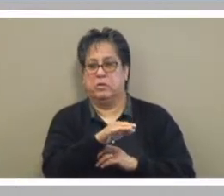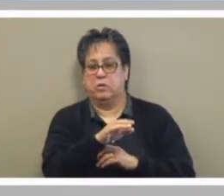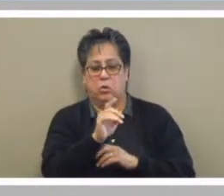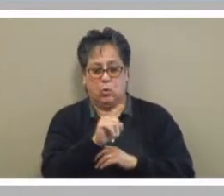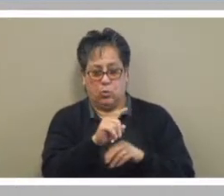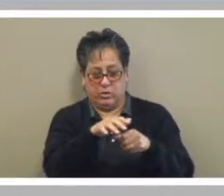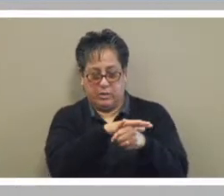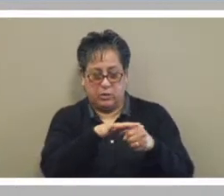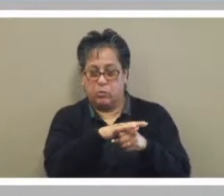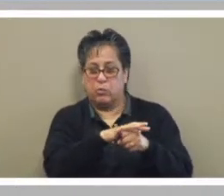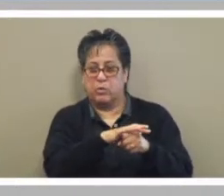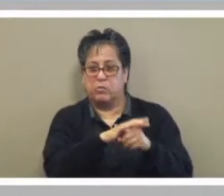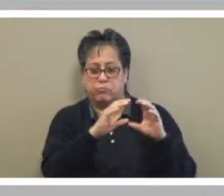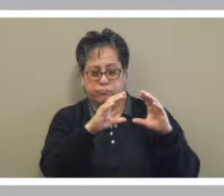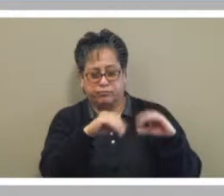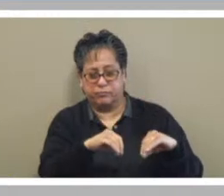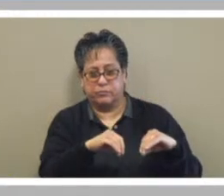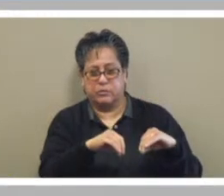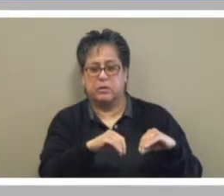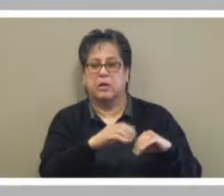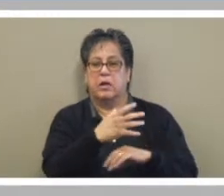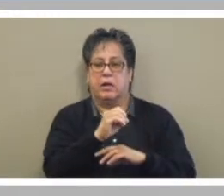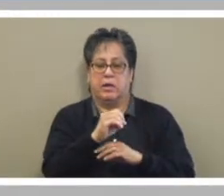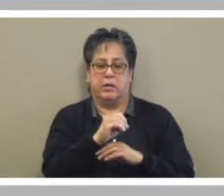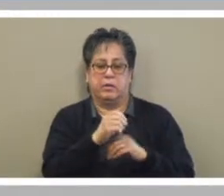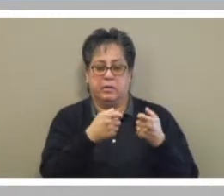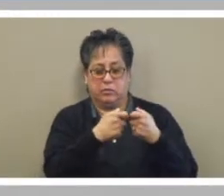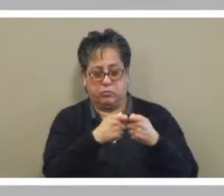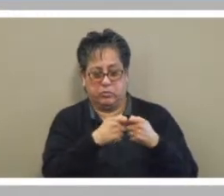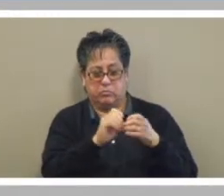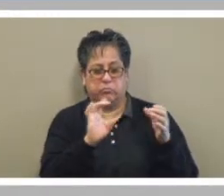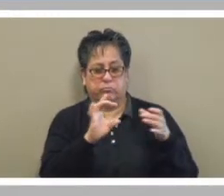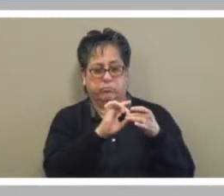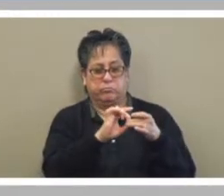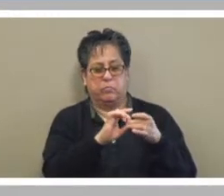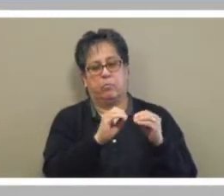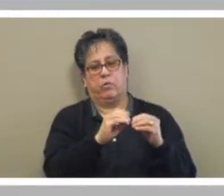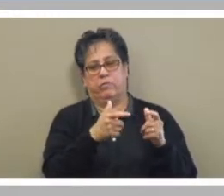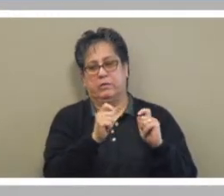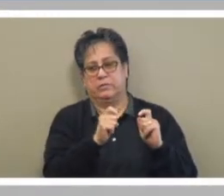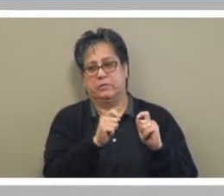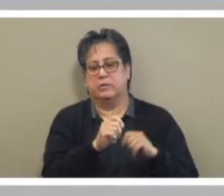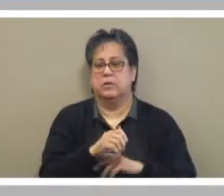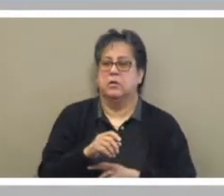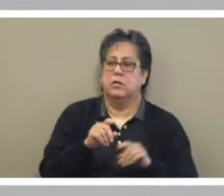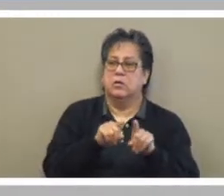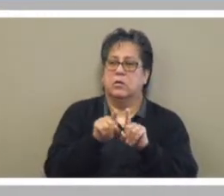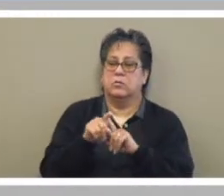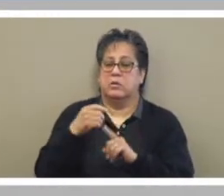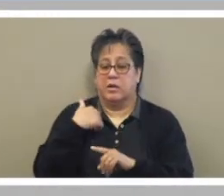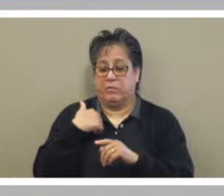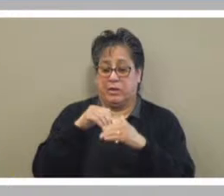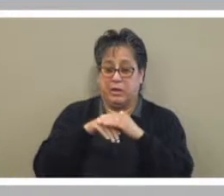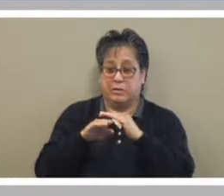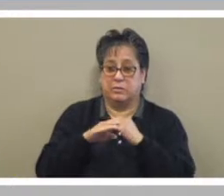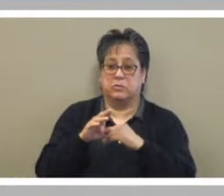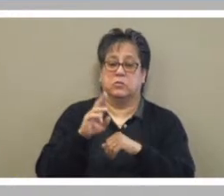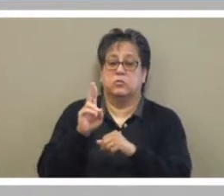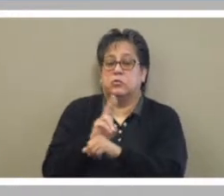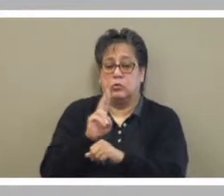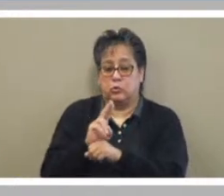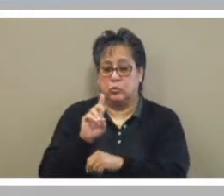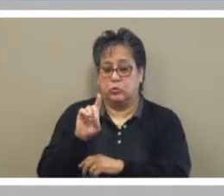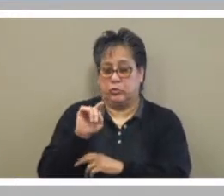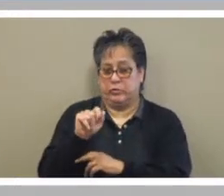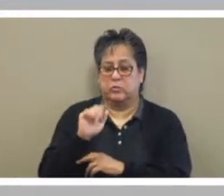failures, and the power can be restored much faster. In essence, having the access to consumption data can